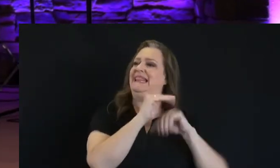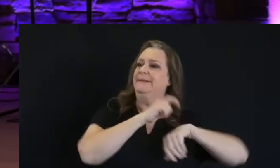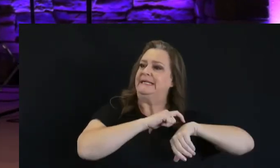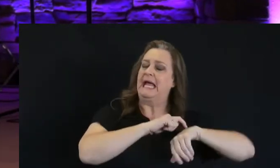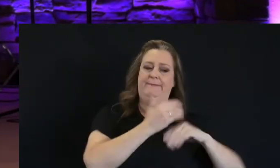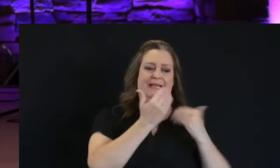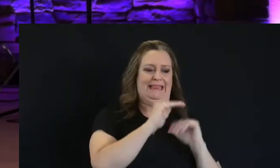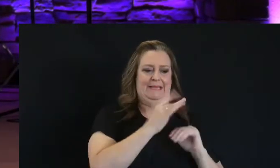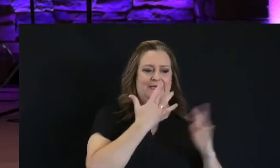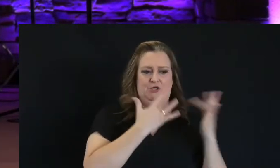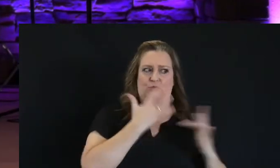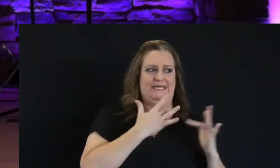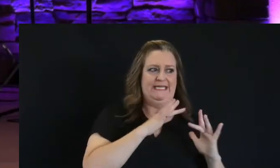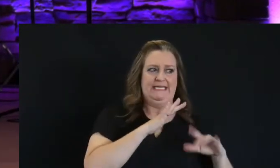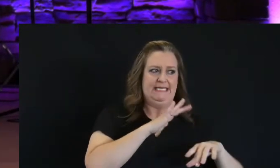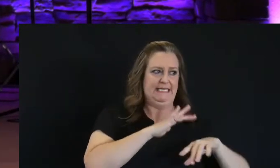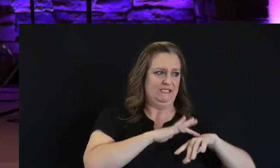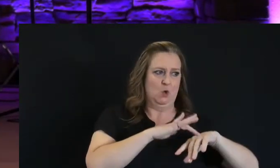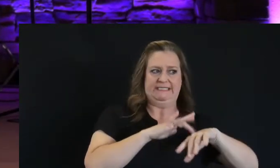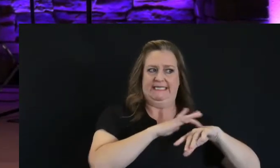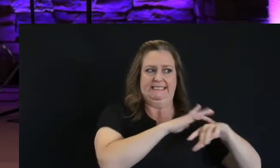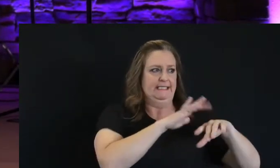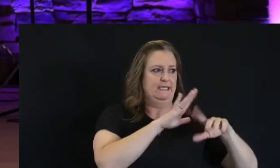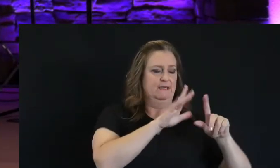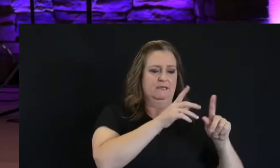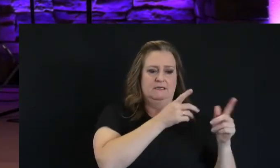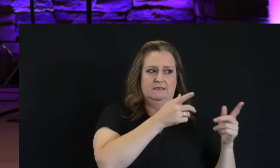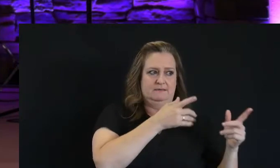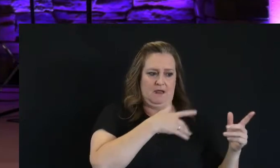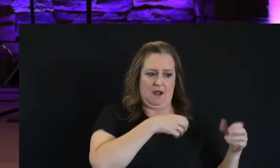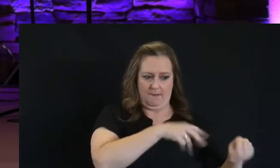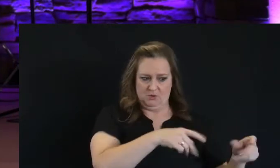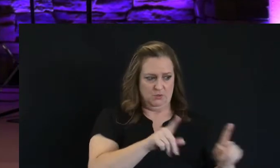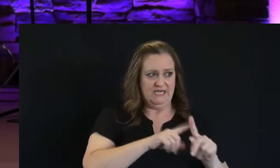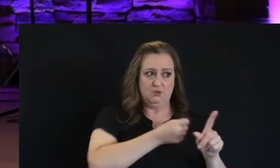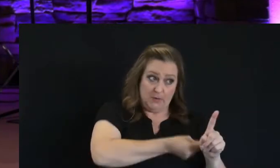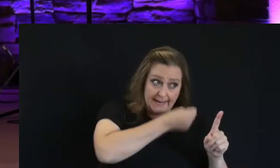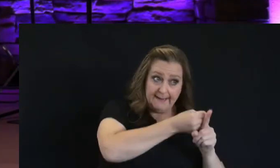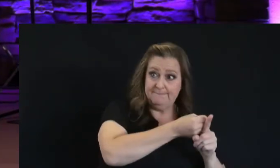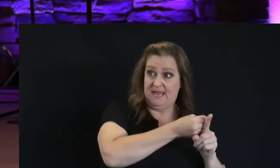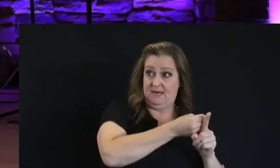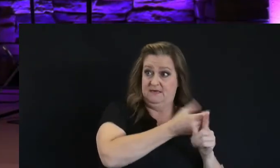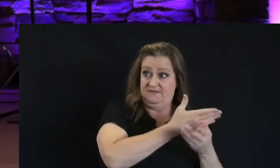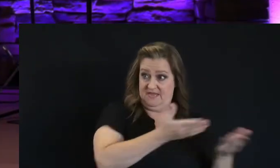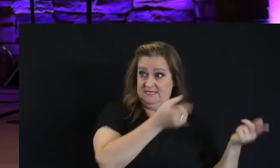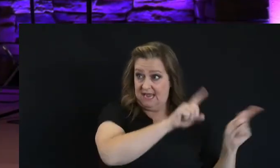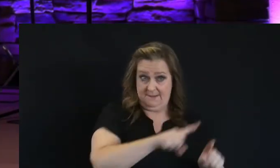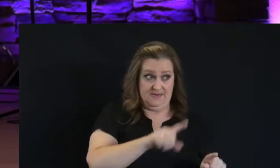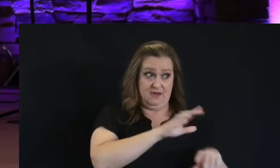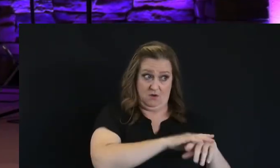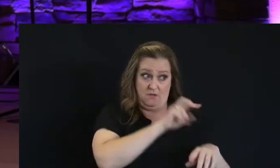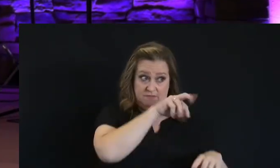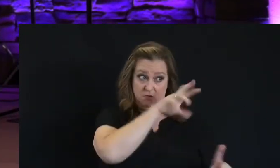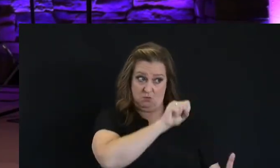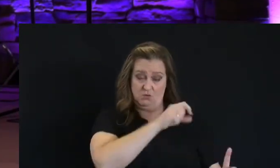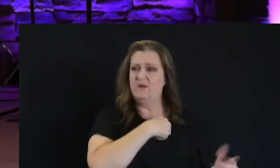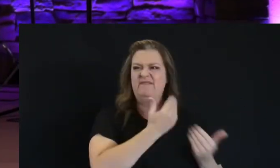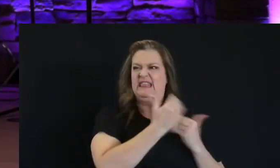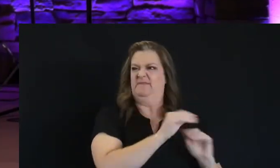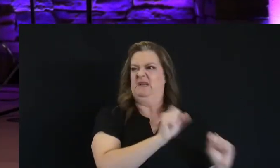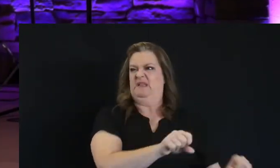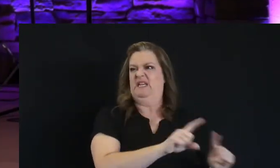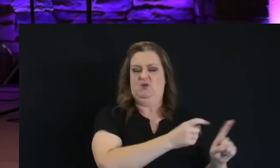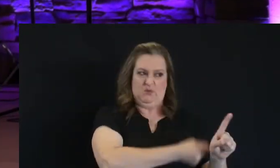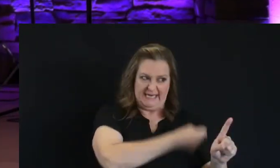limited resources, and limited opportunities to impact the events happening in this world that we see being reported on the news. We have limited ability